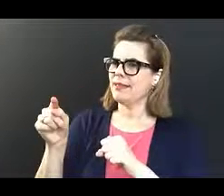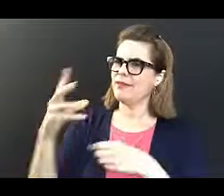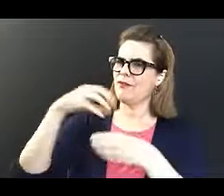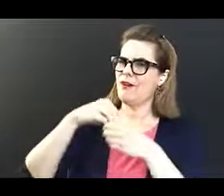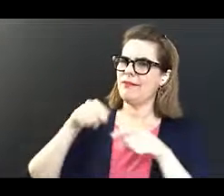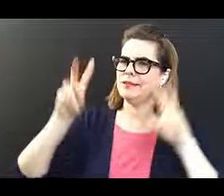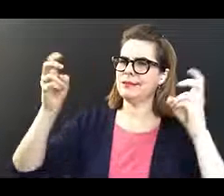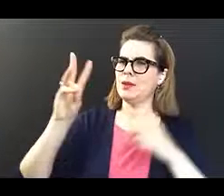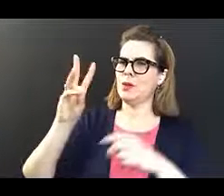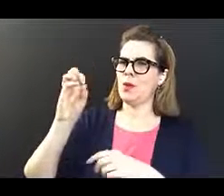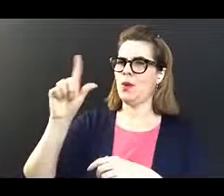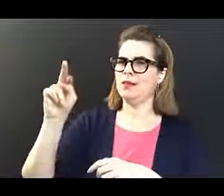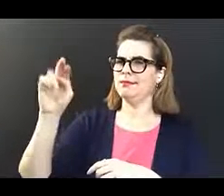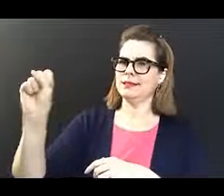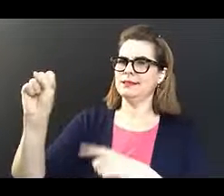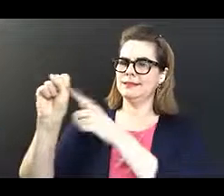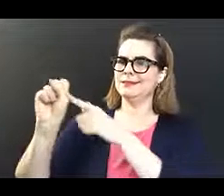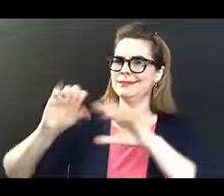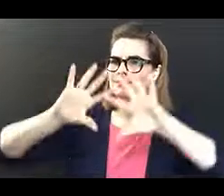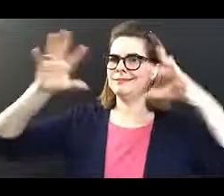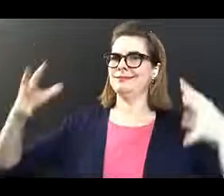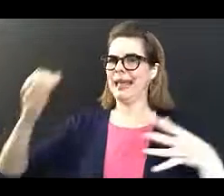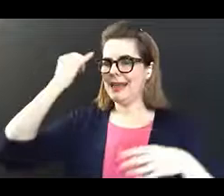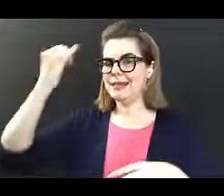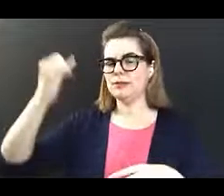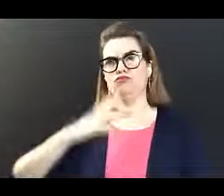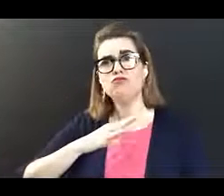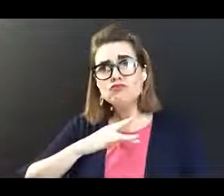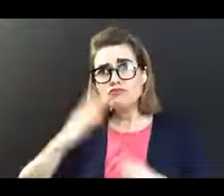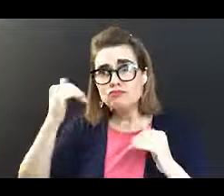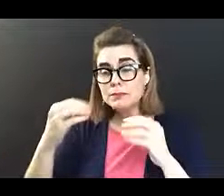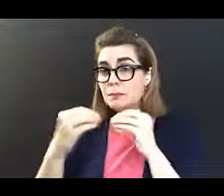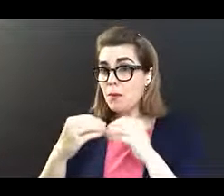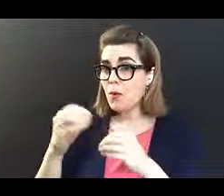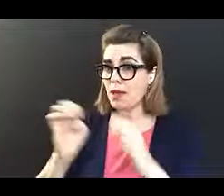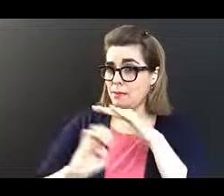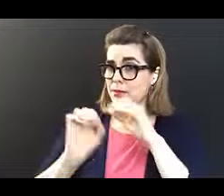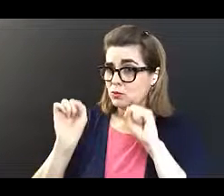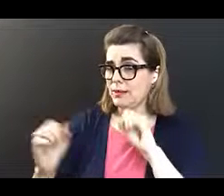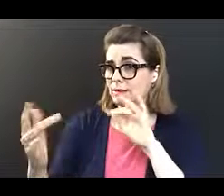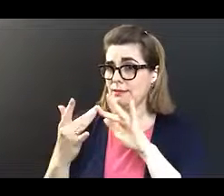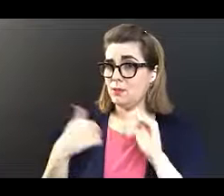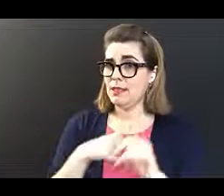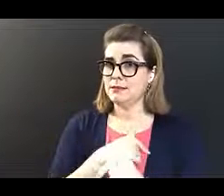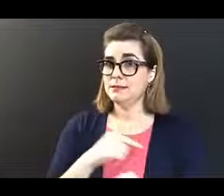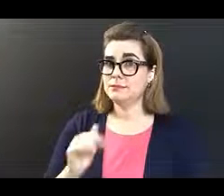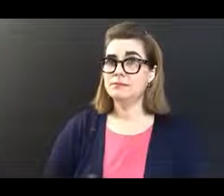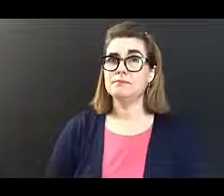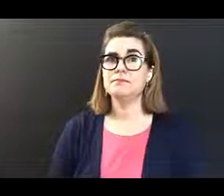even more elementary schools involved and connecting you guys with resources there.